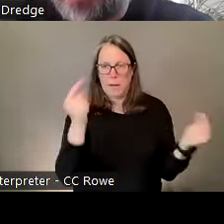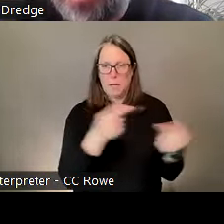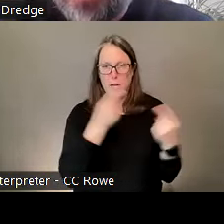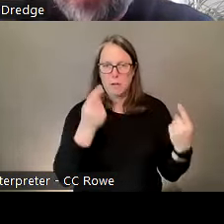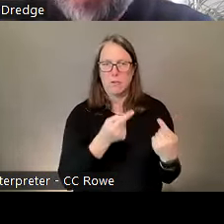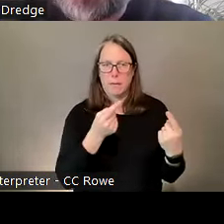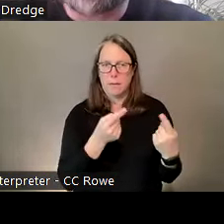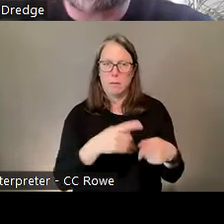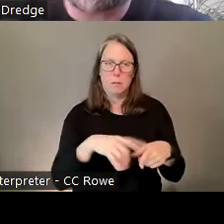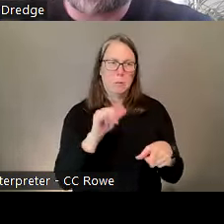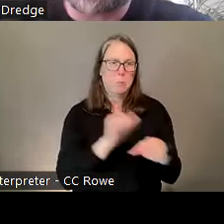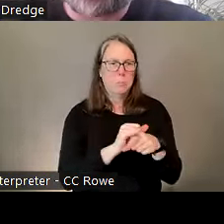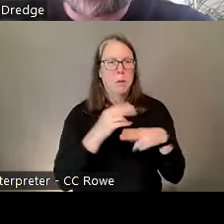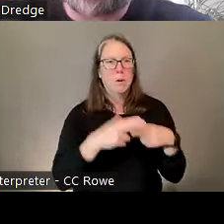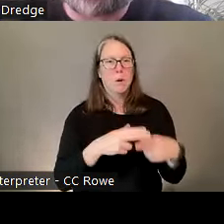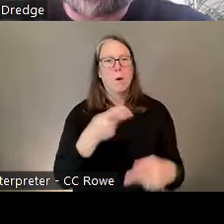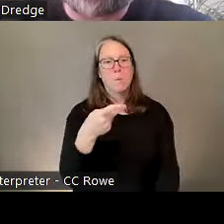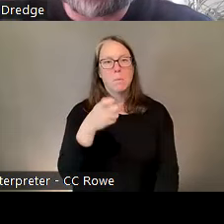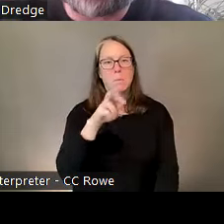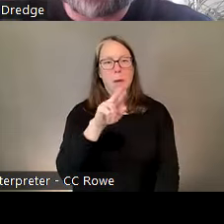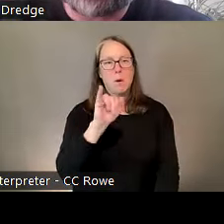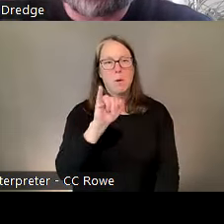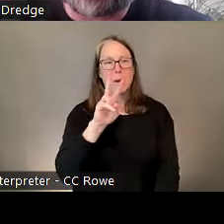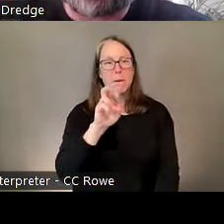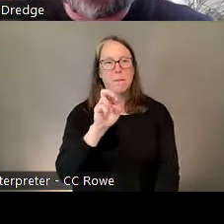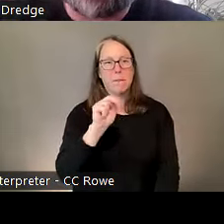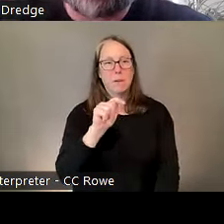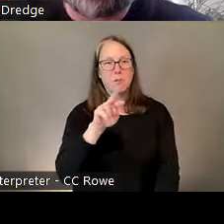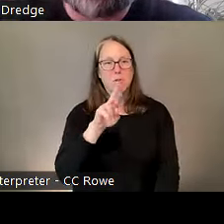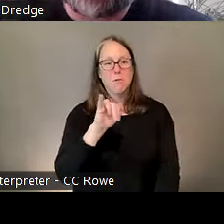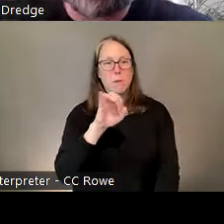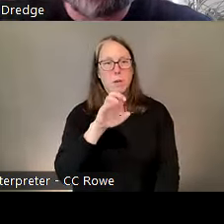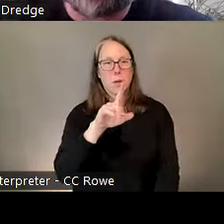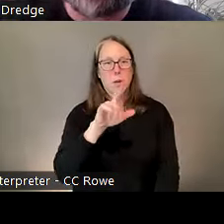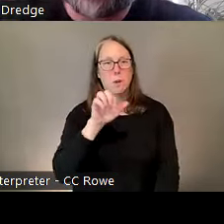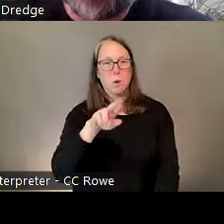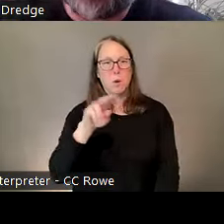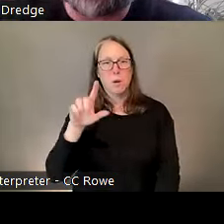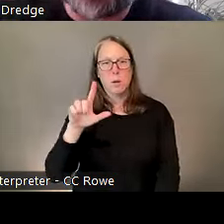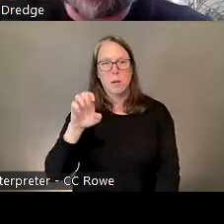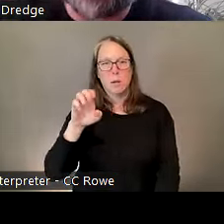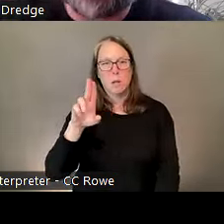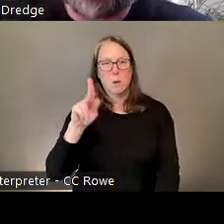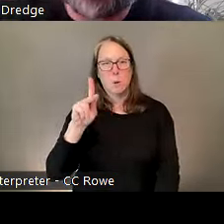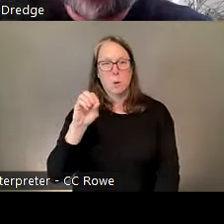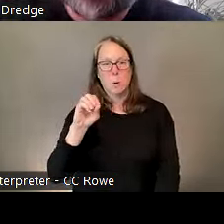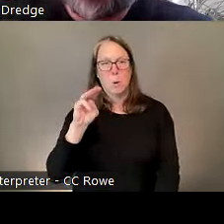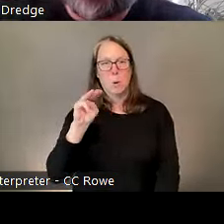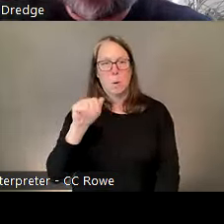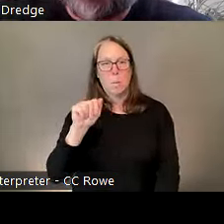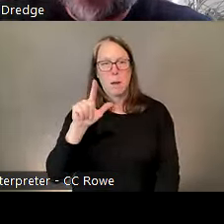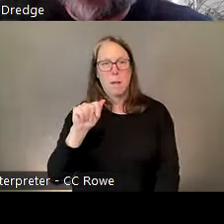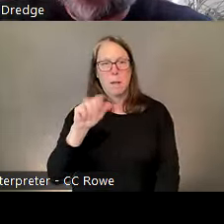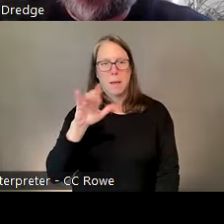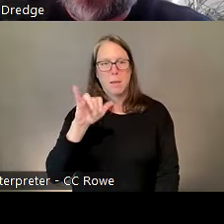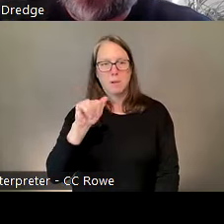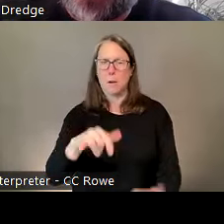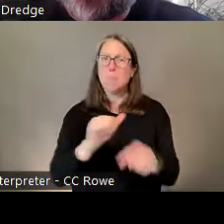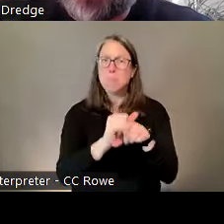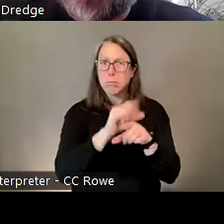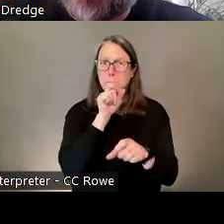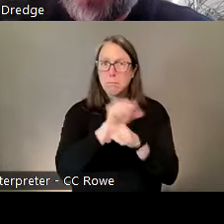It's a big word, but basically it just means that the tissue around the ventricle is damaged. So this is a